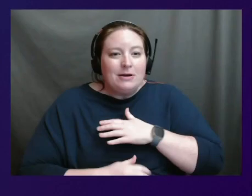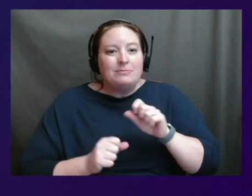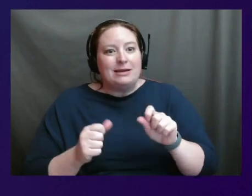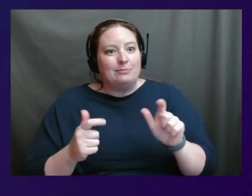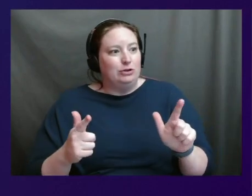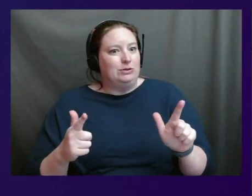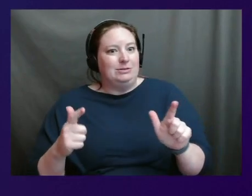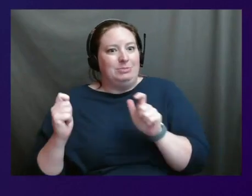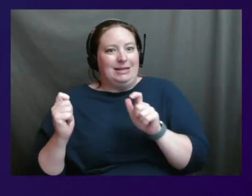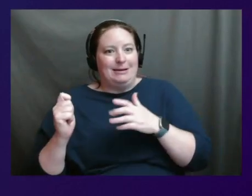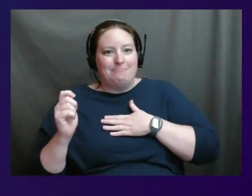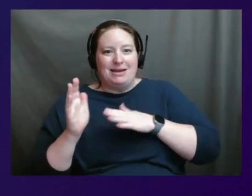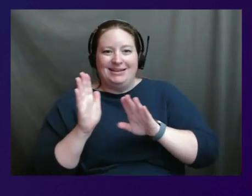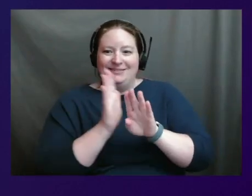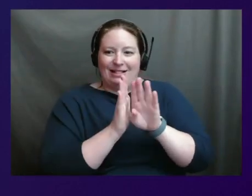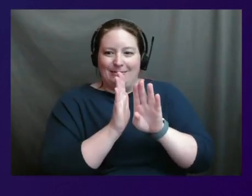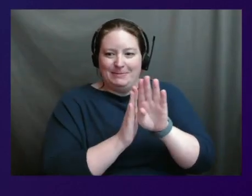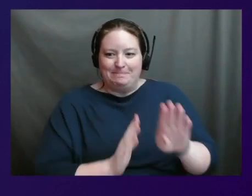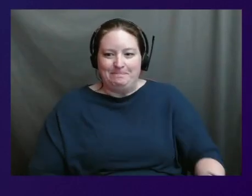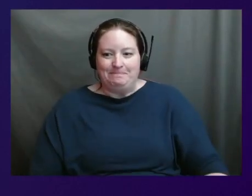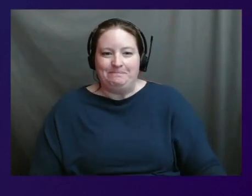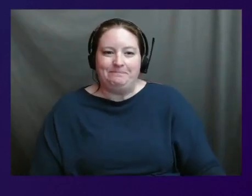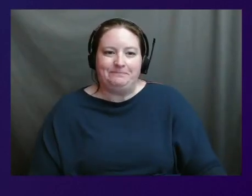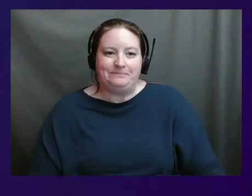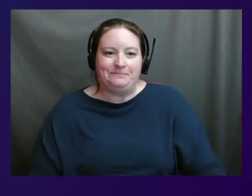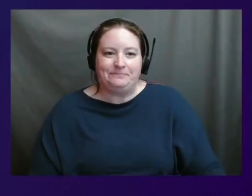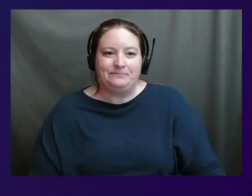my development.